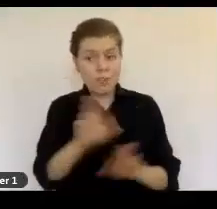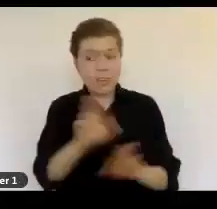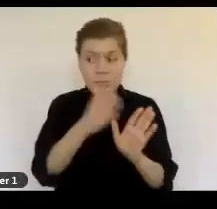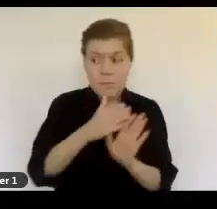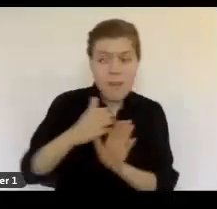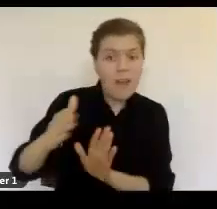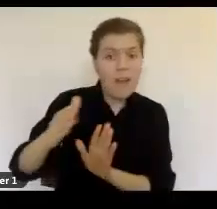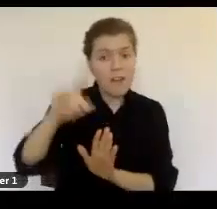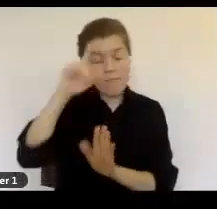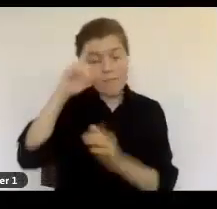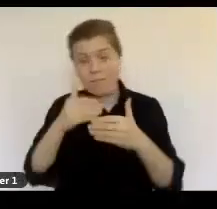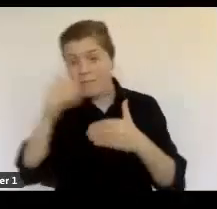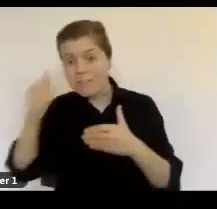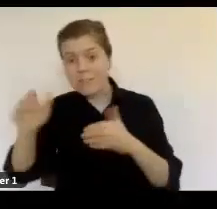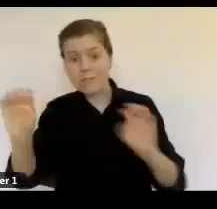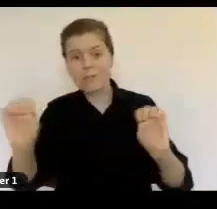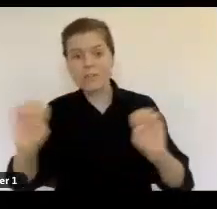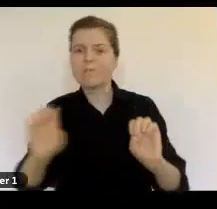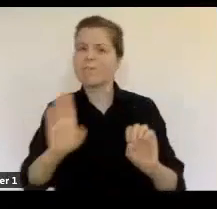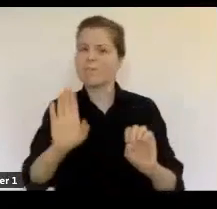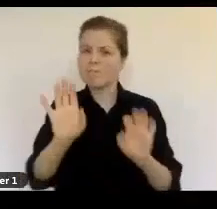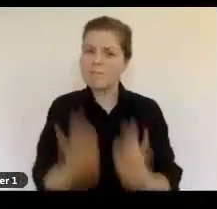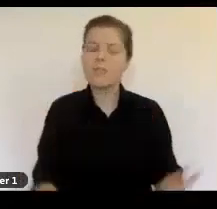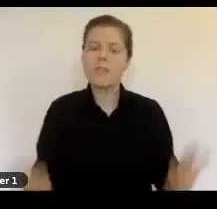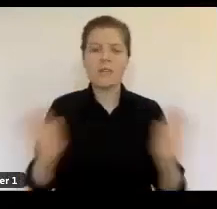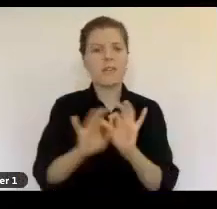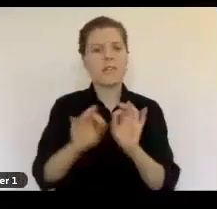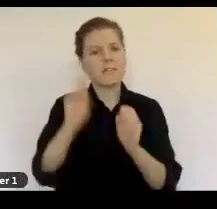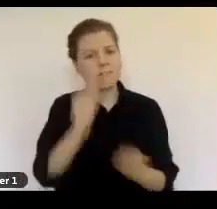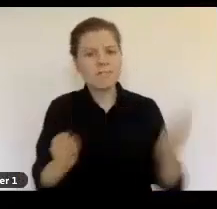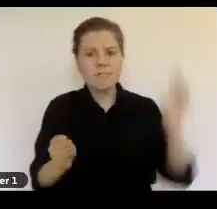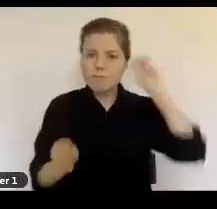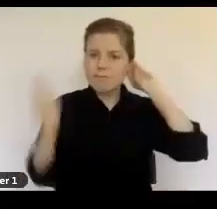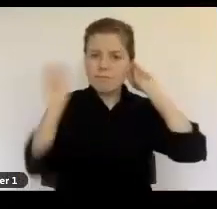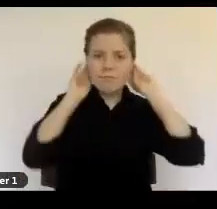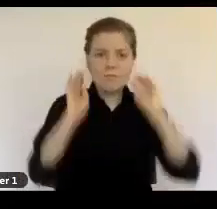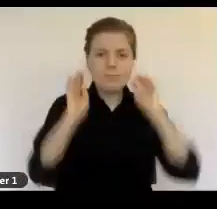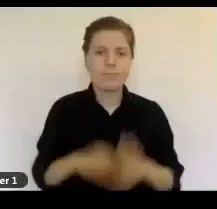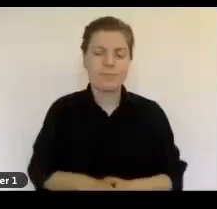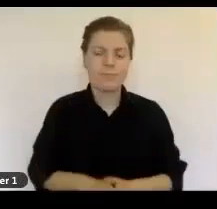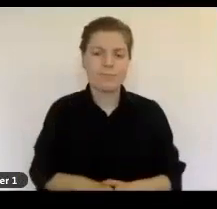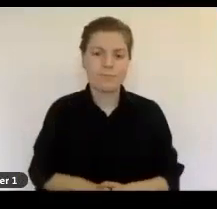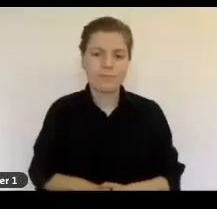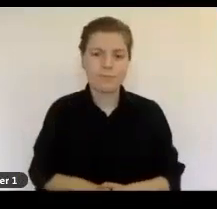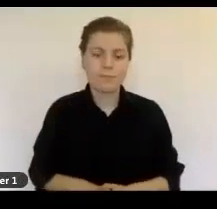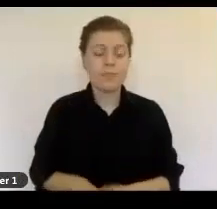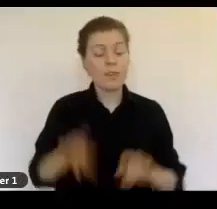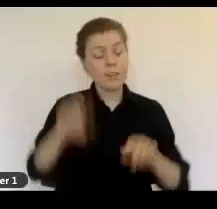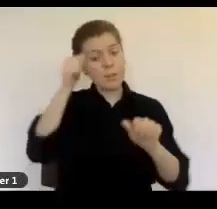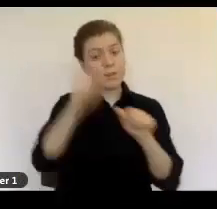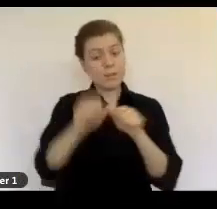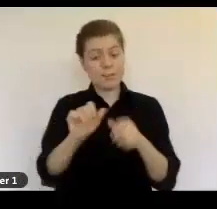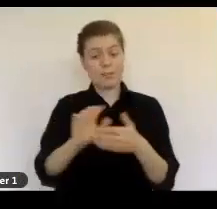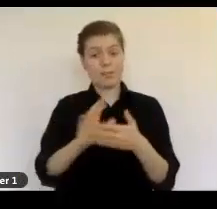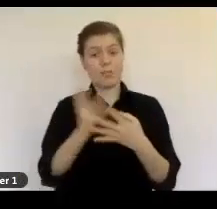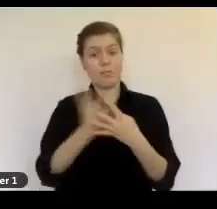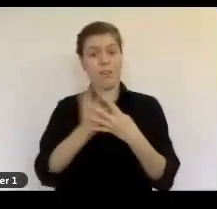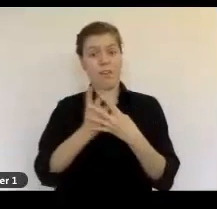life here, that these considerations do not get undermined along the way when things are